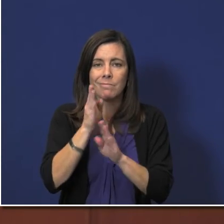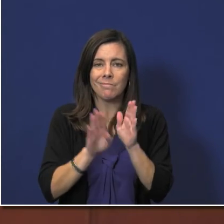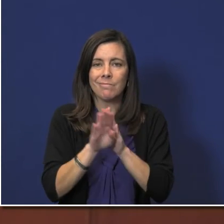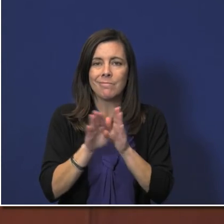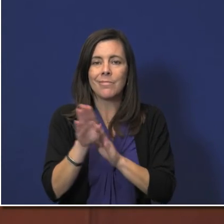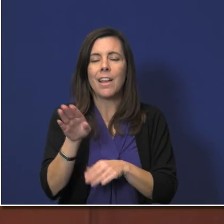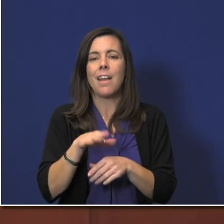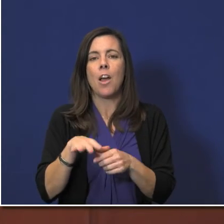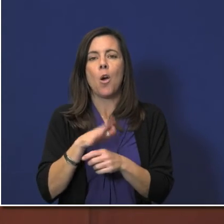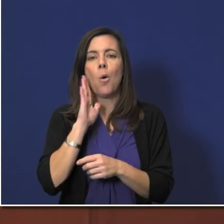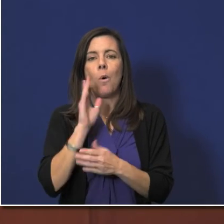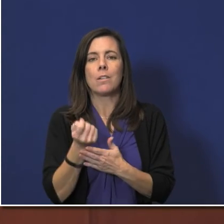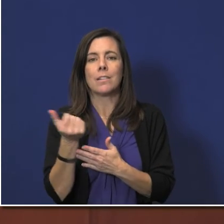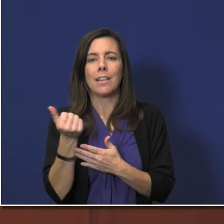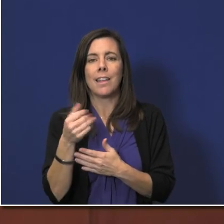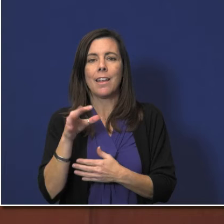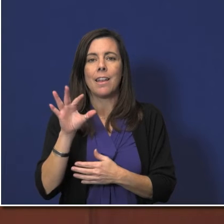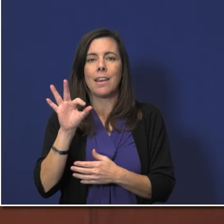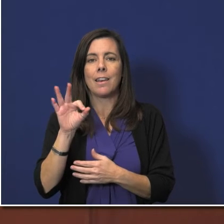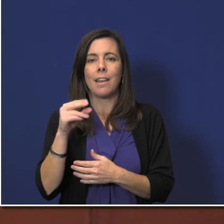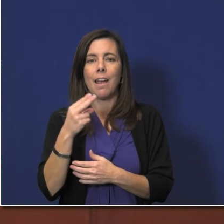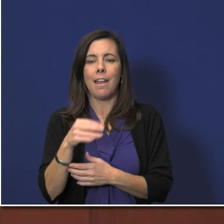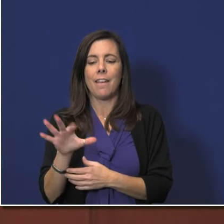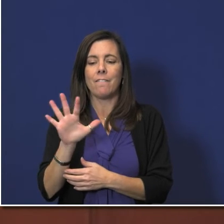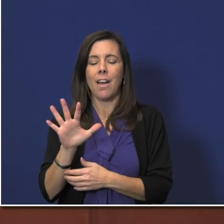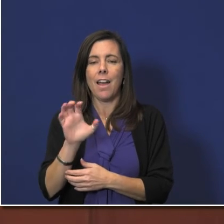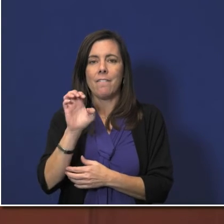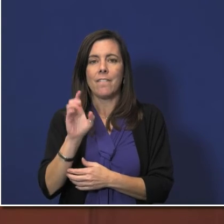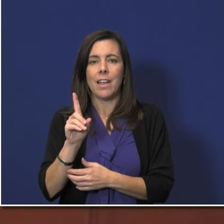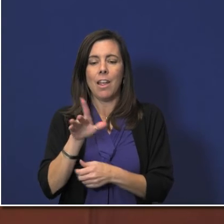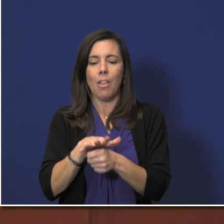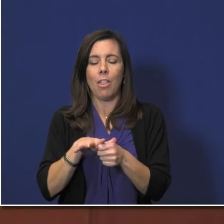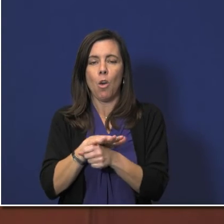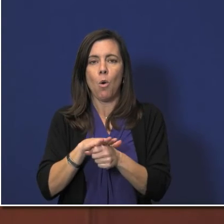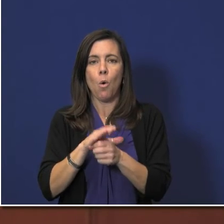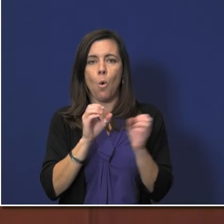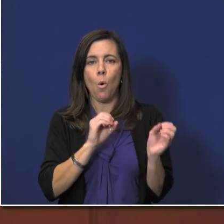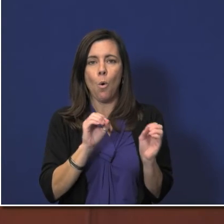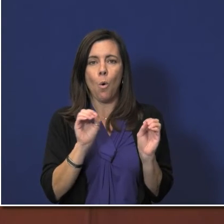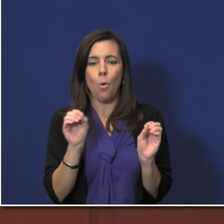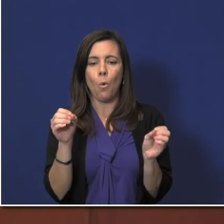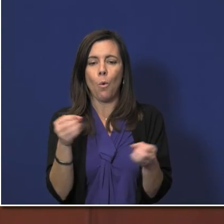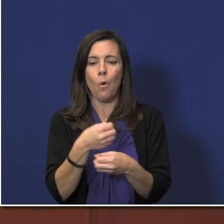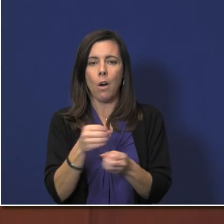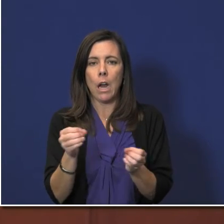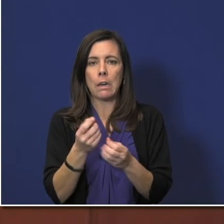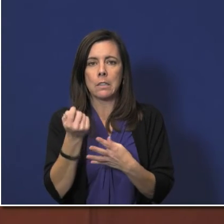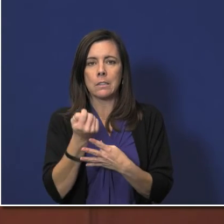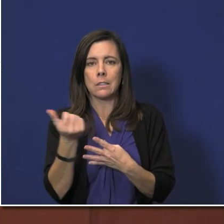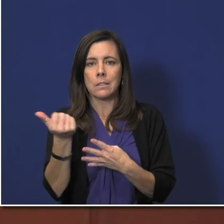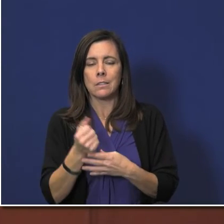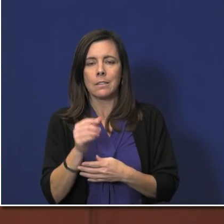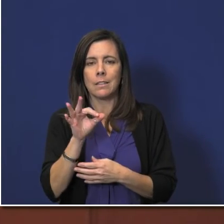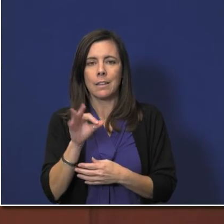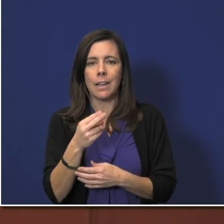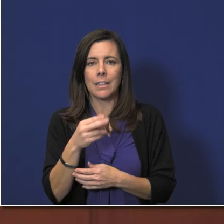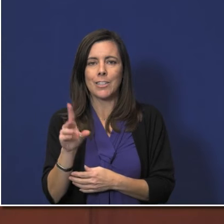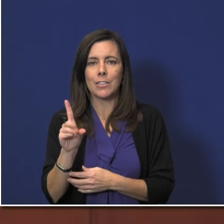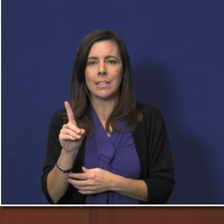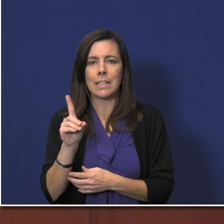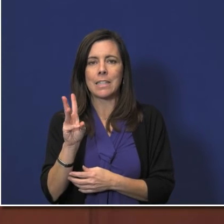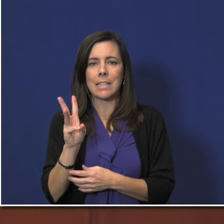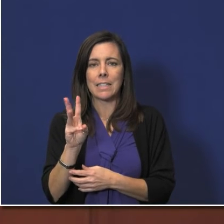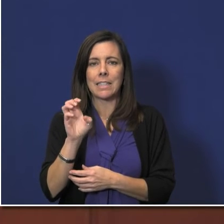a delete. 9H5, ED local organization of instruction, a delete. 9H6, EI